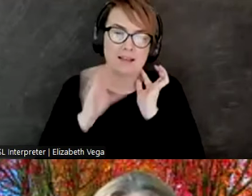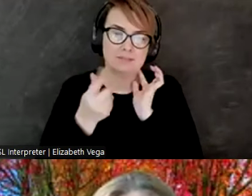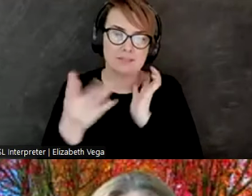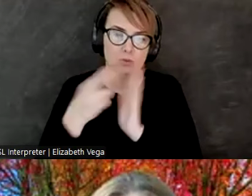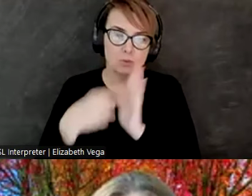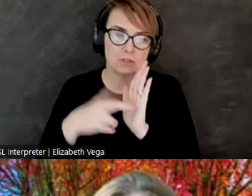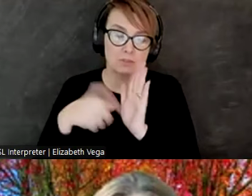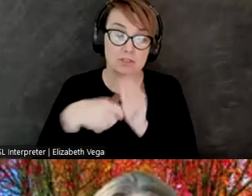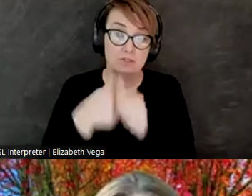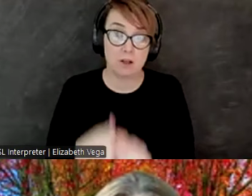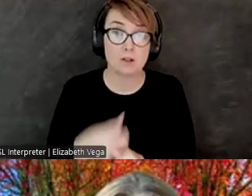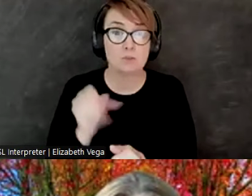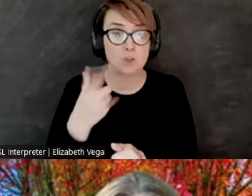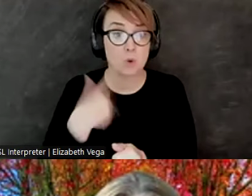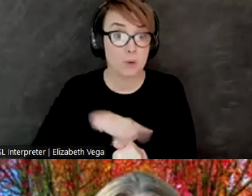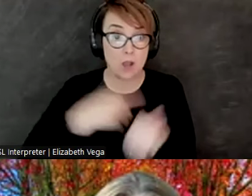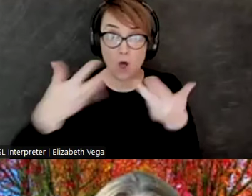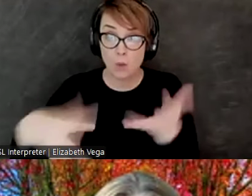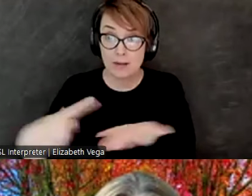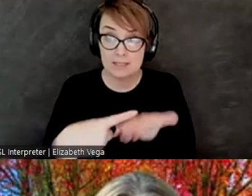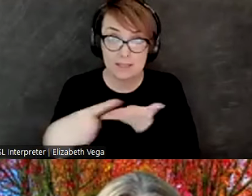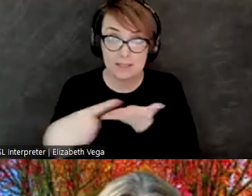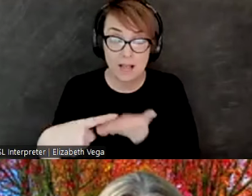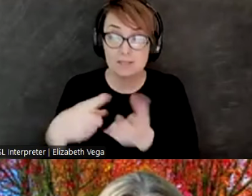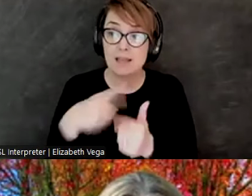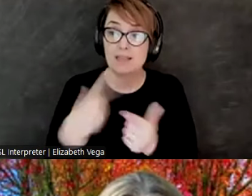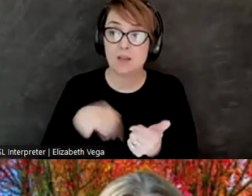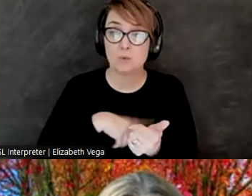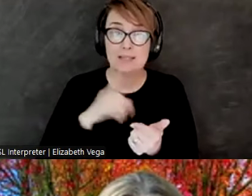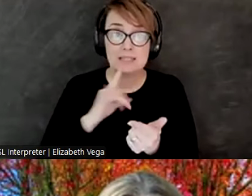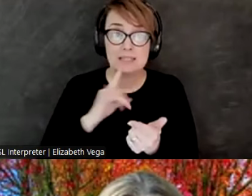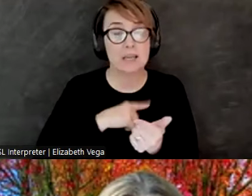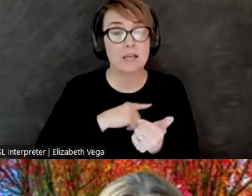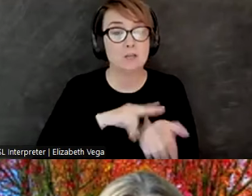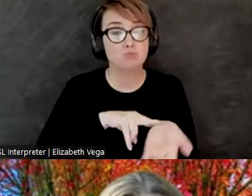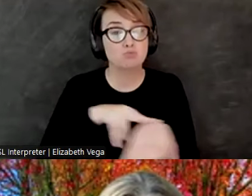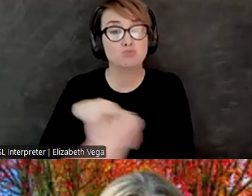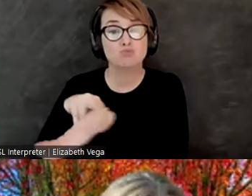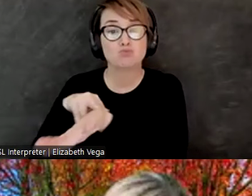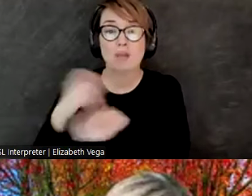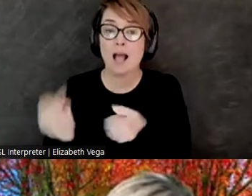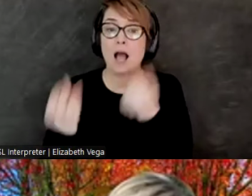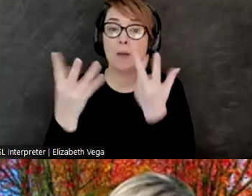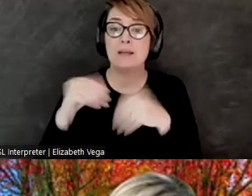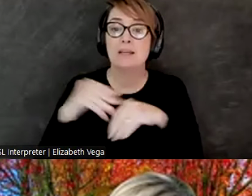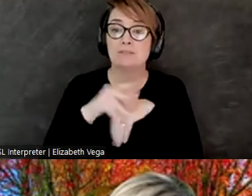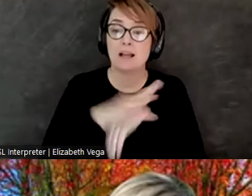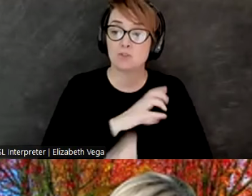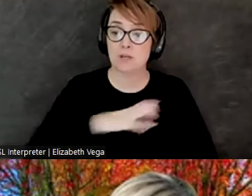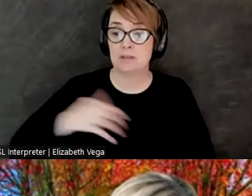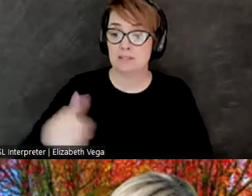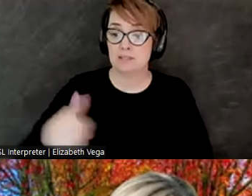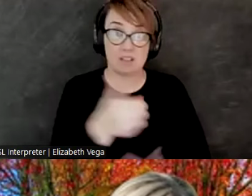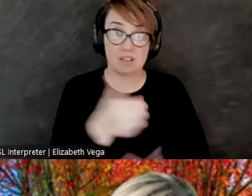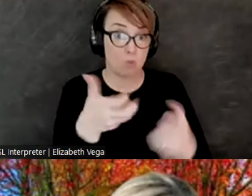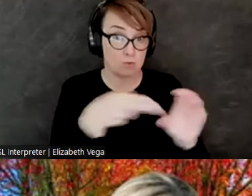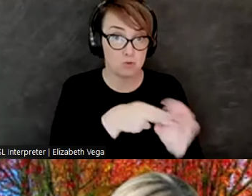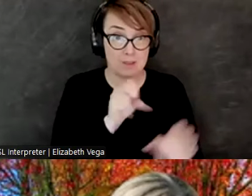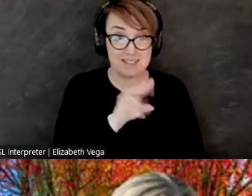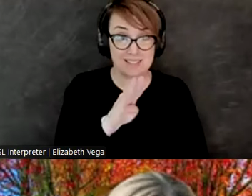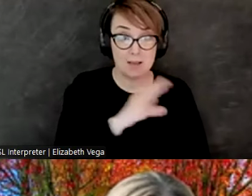We sort of took a poll of how many advisory committee members were interested in being on the subcommittee, and we